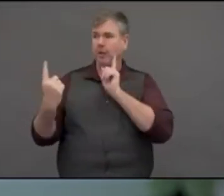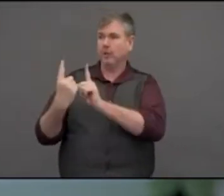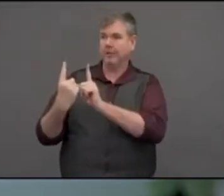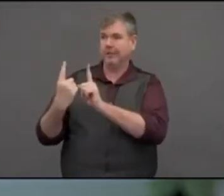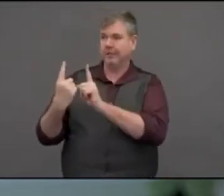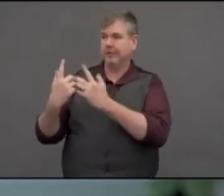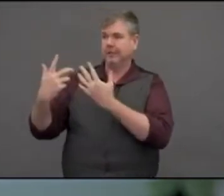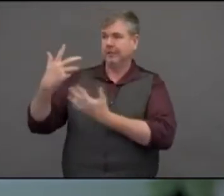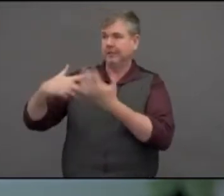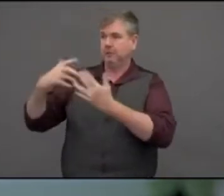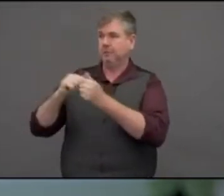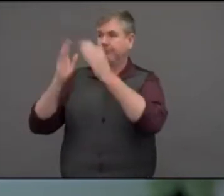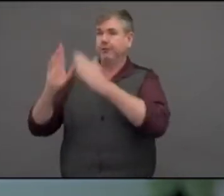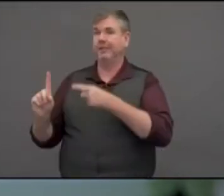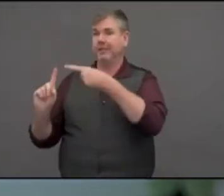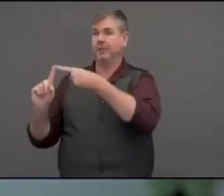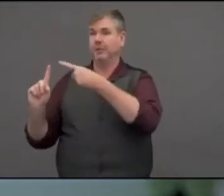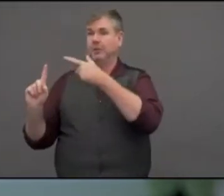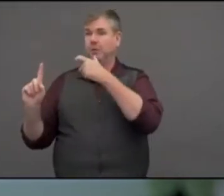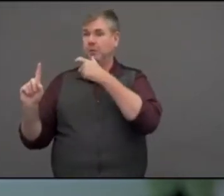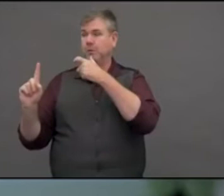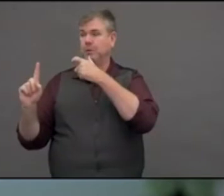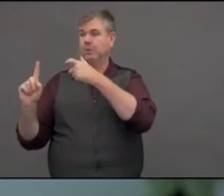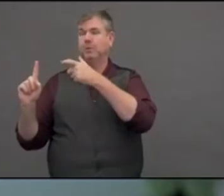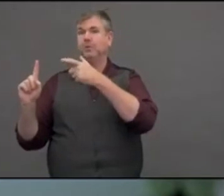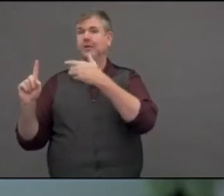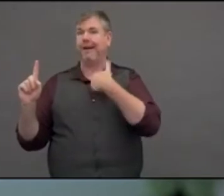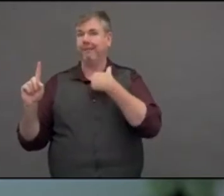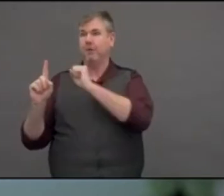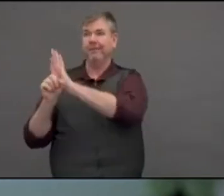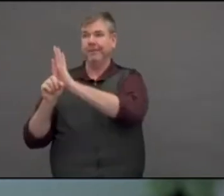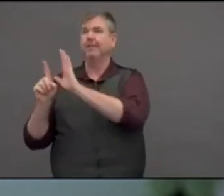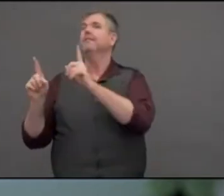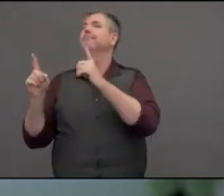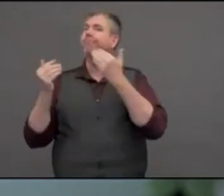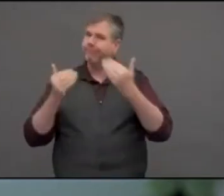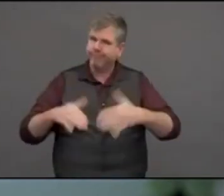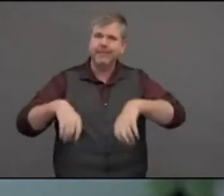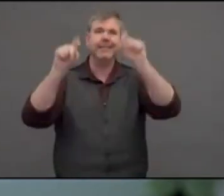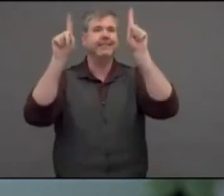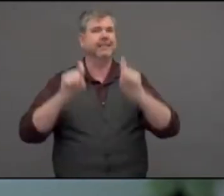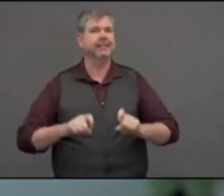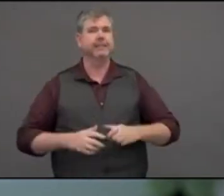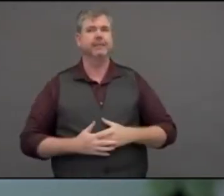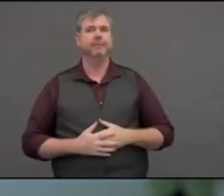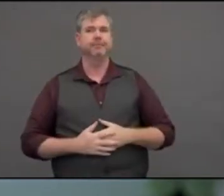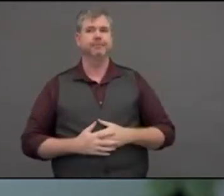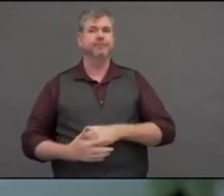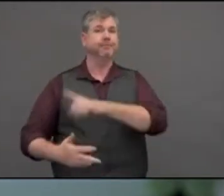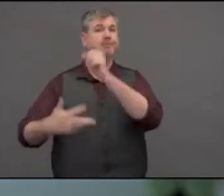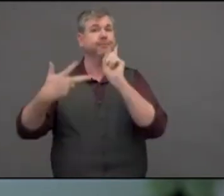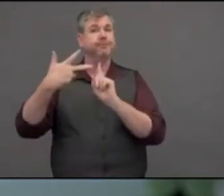Third category, anybody referred for testing by the public health department, especially through the contact